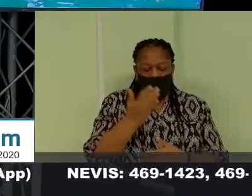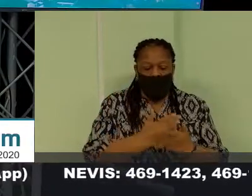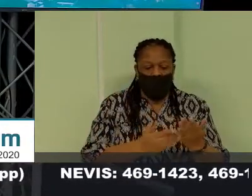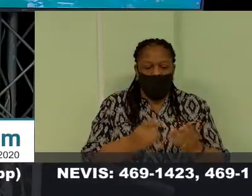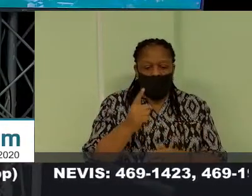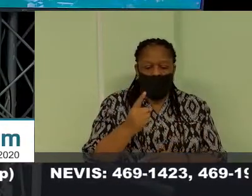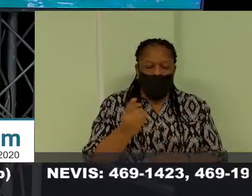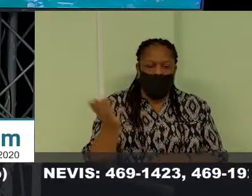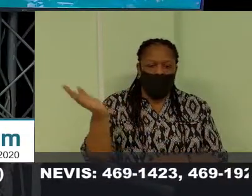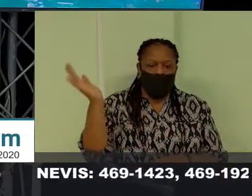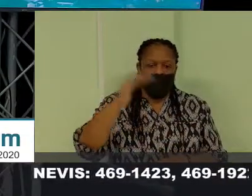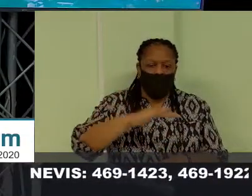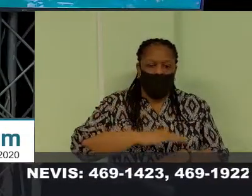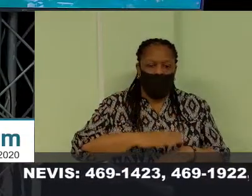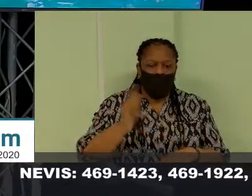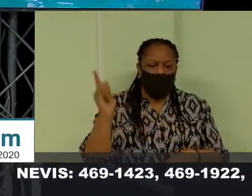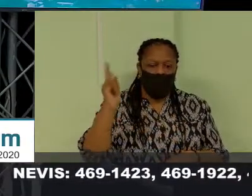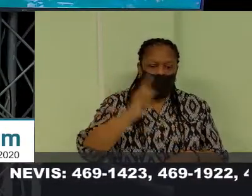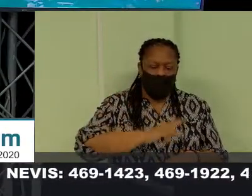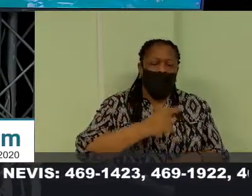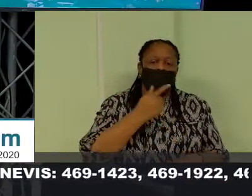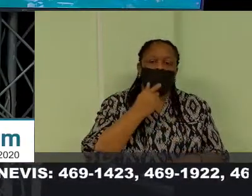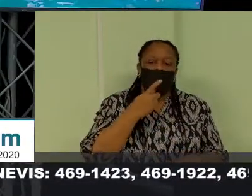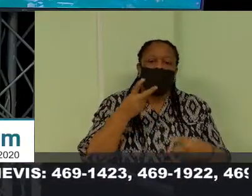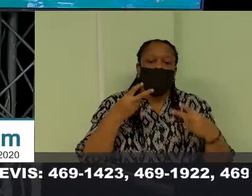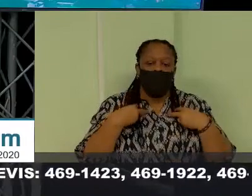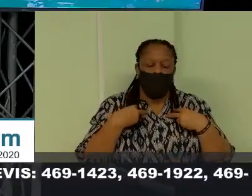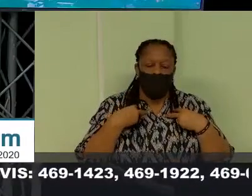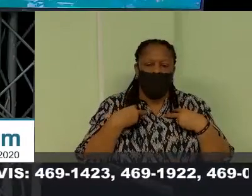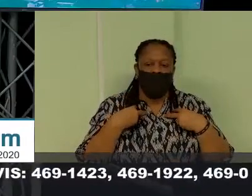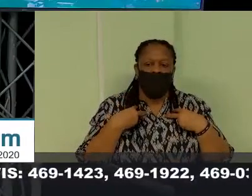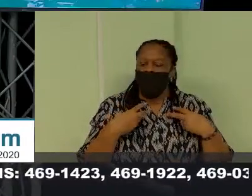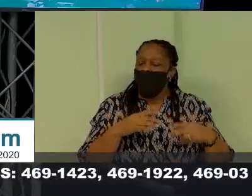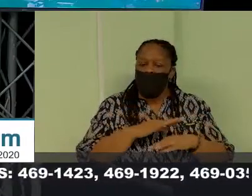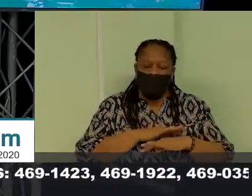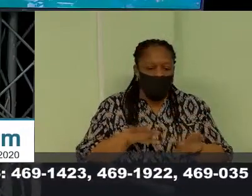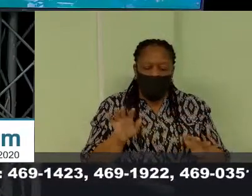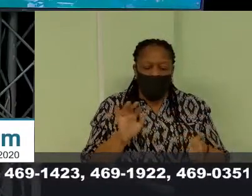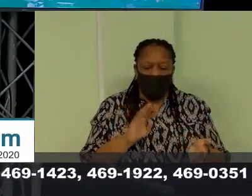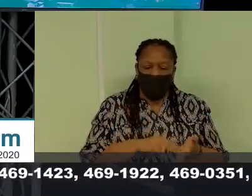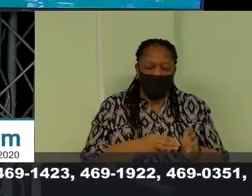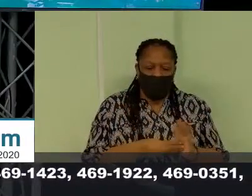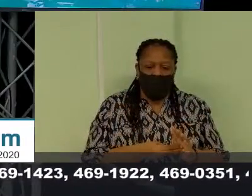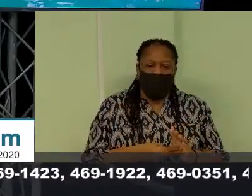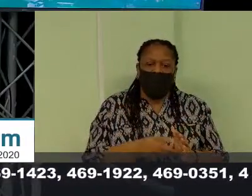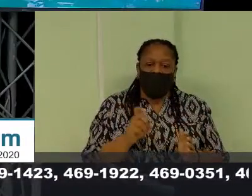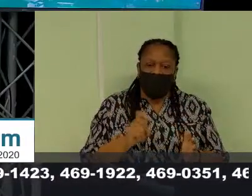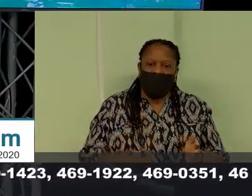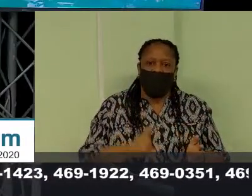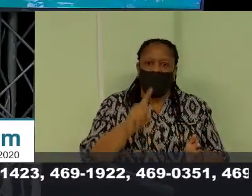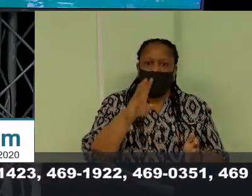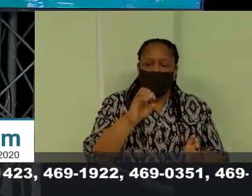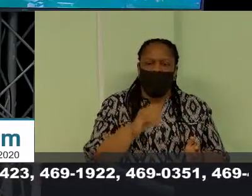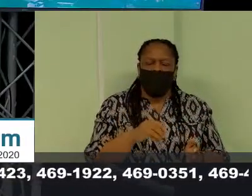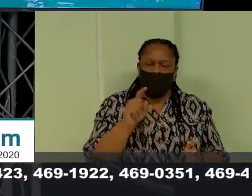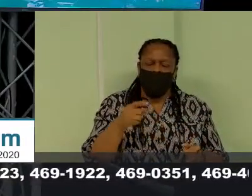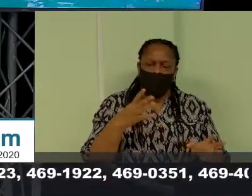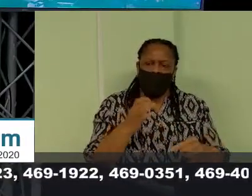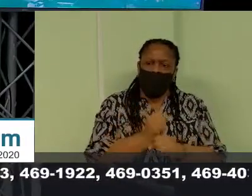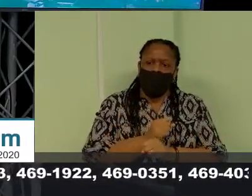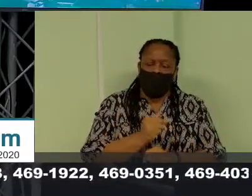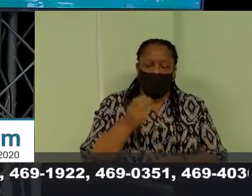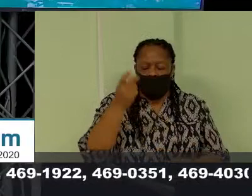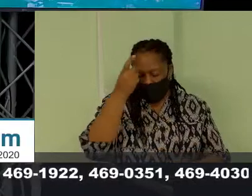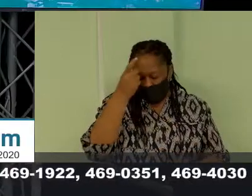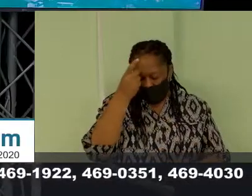on the same plane with somebody who may have been infected, it doesn't necessarily mean that there's a 100% chance that you would have the disease. And so